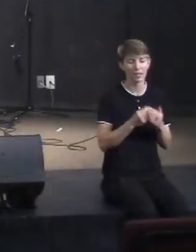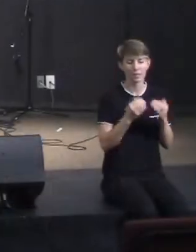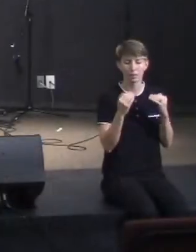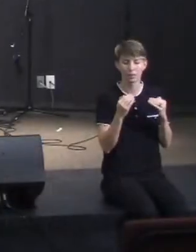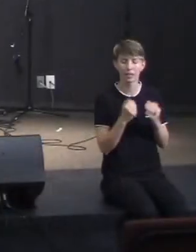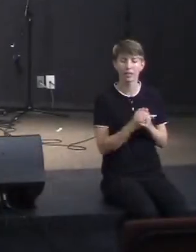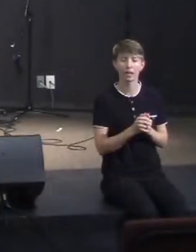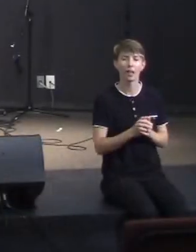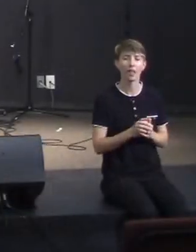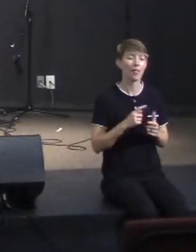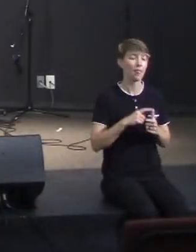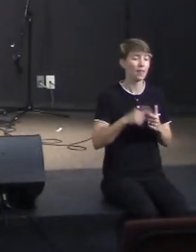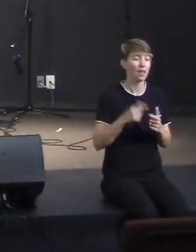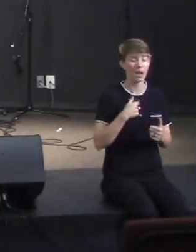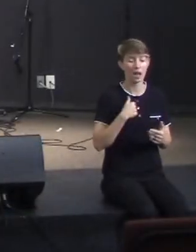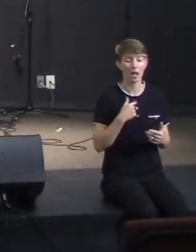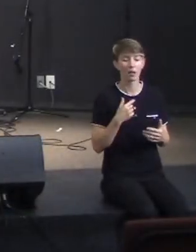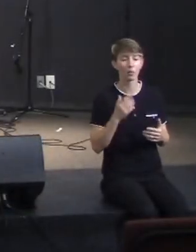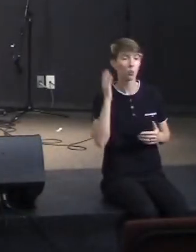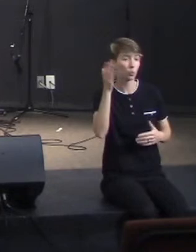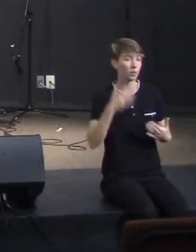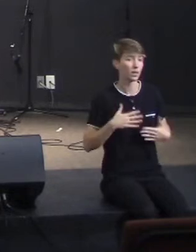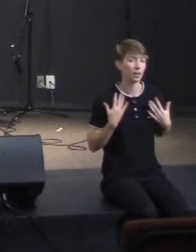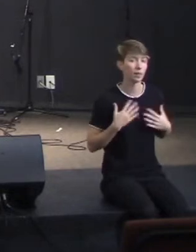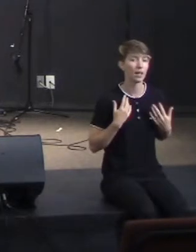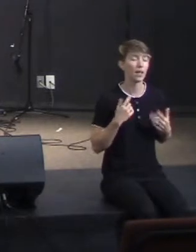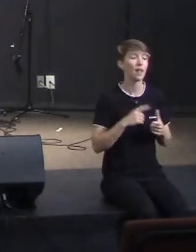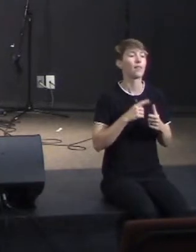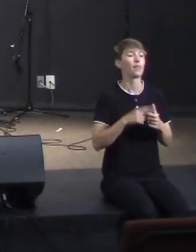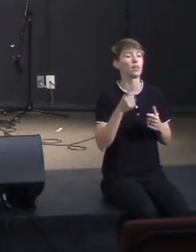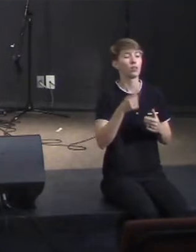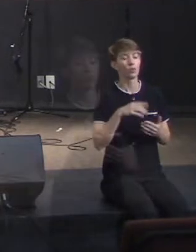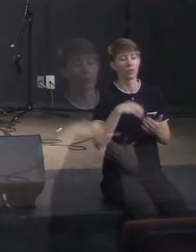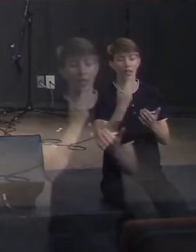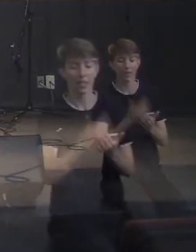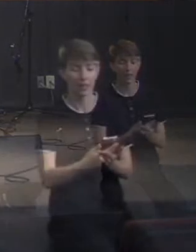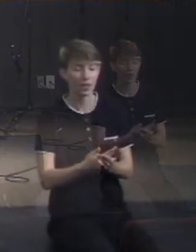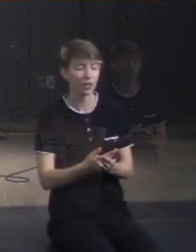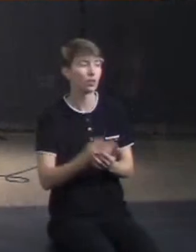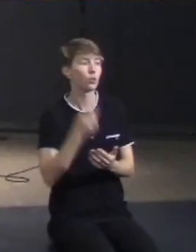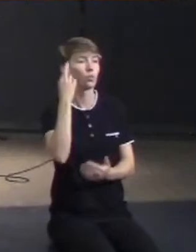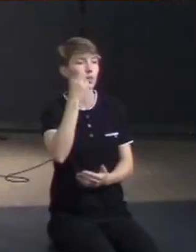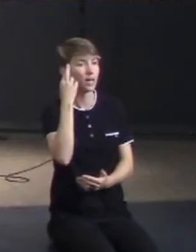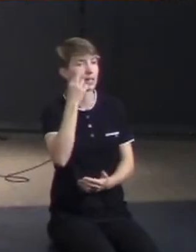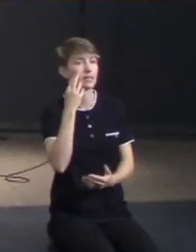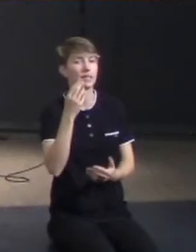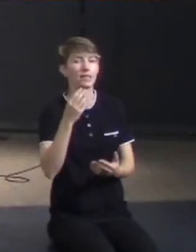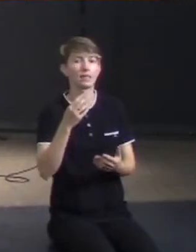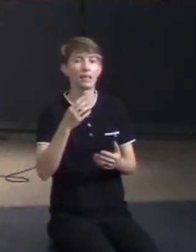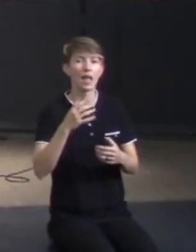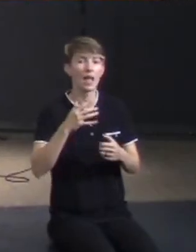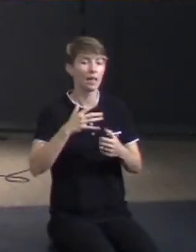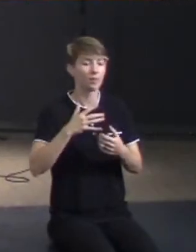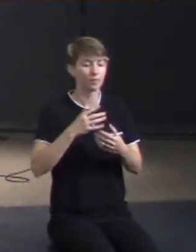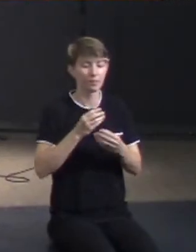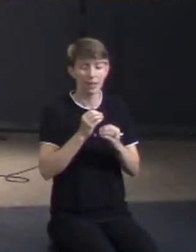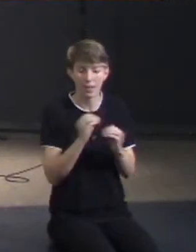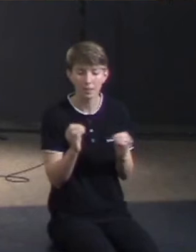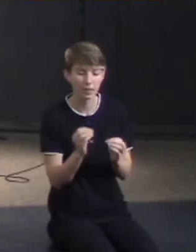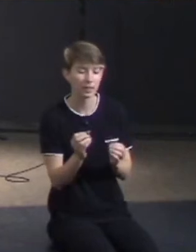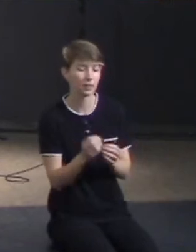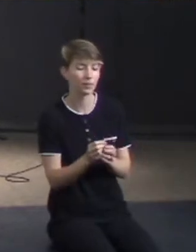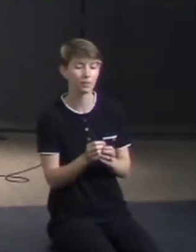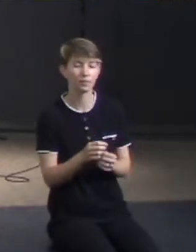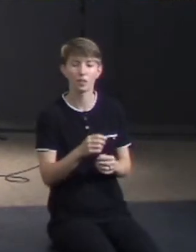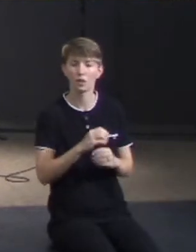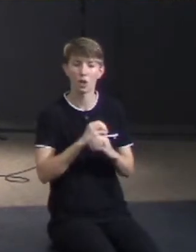happy. And then you get there and you realize that it's empty, that it's pointless, that it provided no more than what you have. In